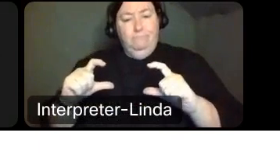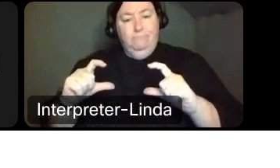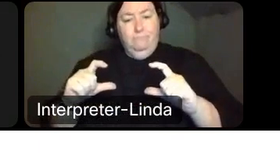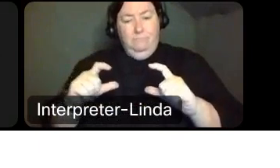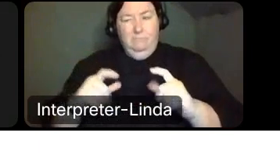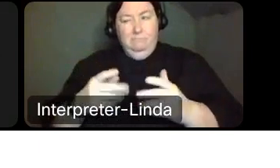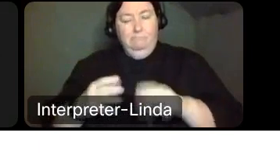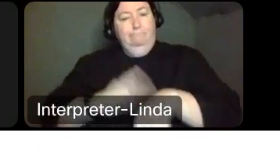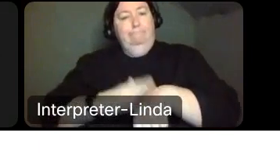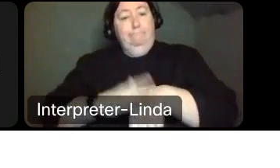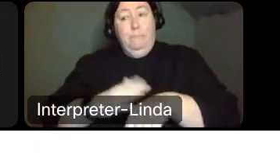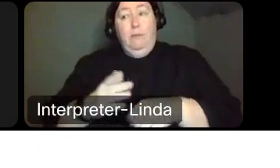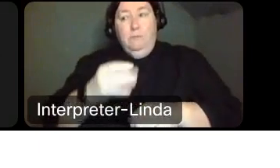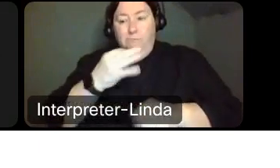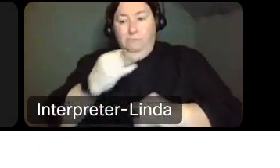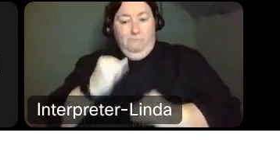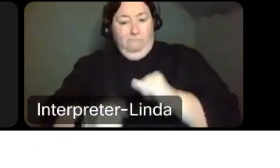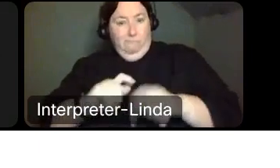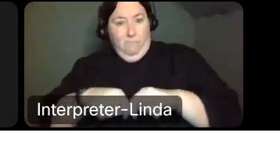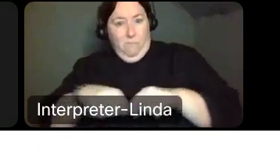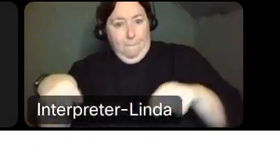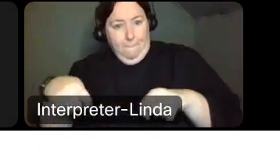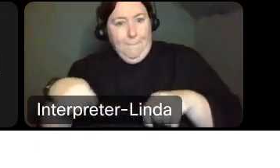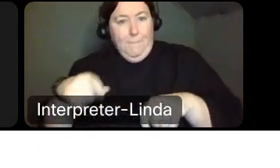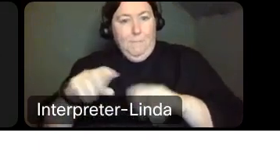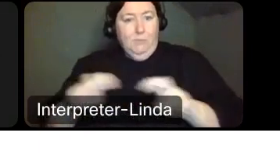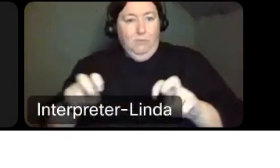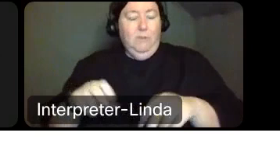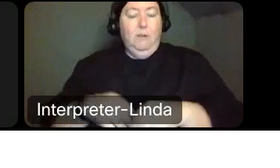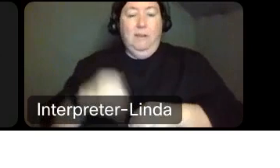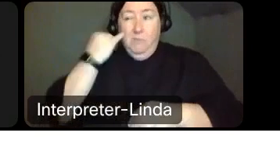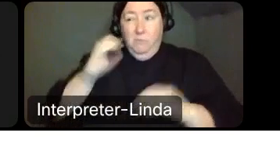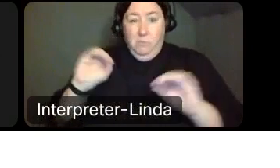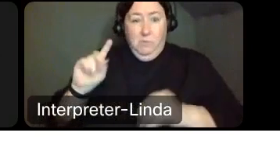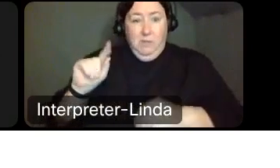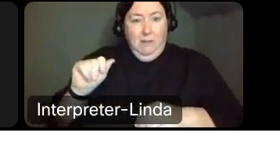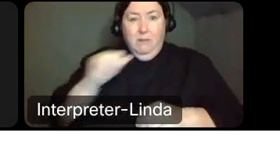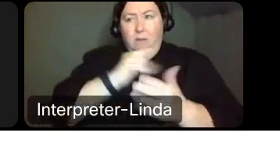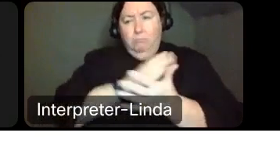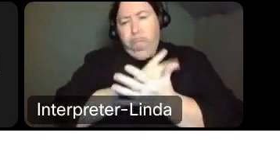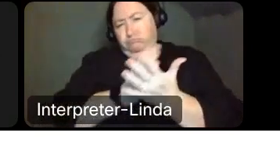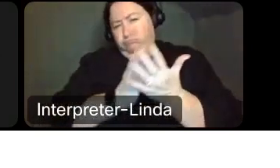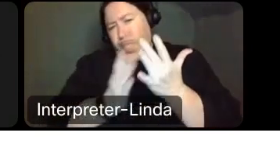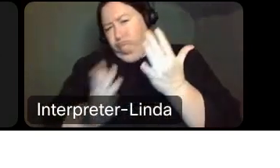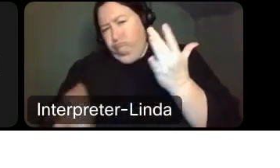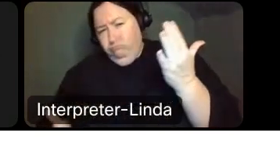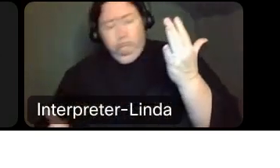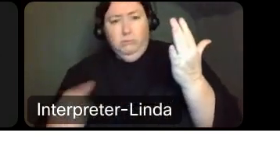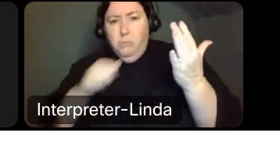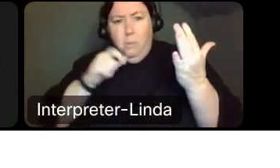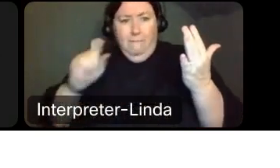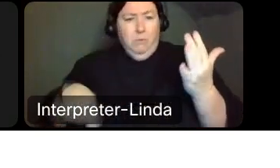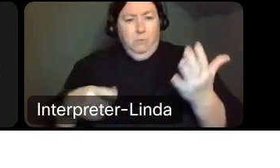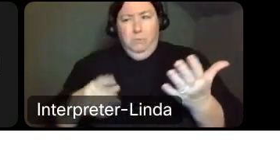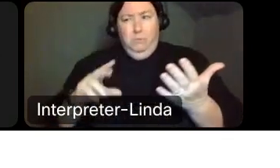to close the survey option. So if there's no data to report, then you don't need to go through the entire survey, we feel, right? There's no